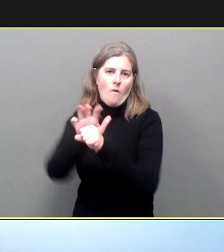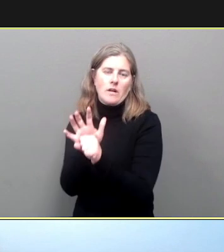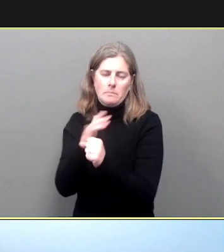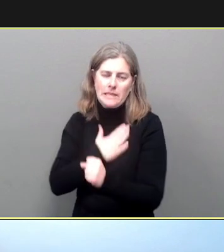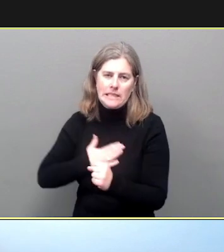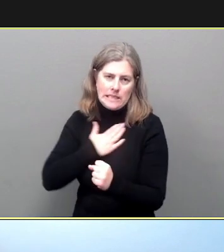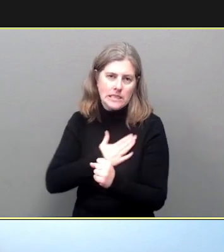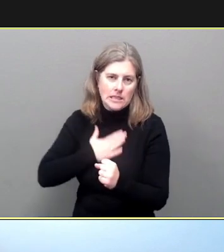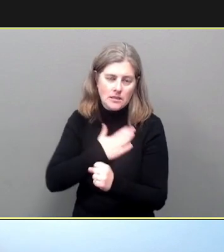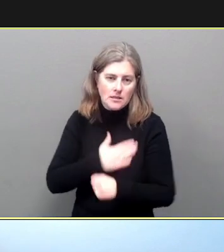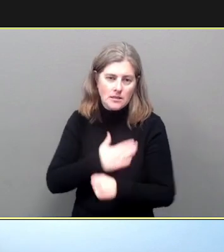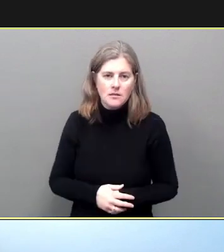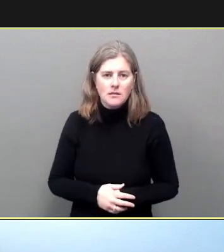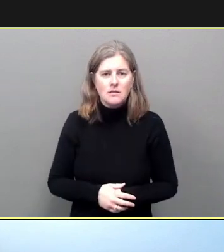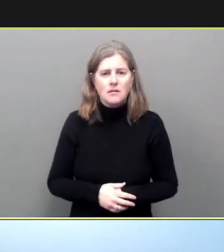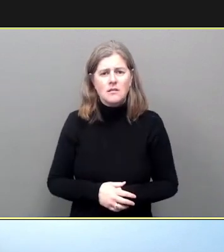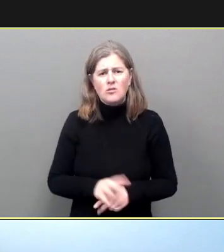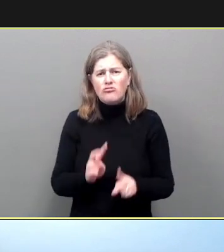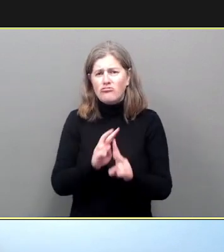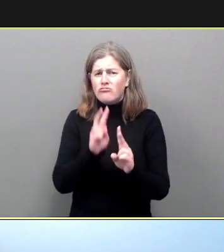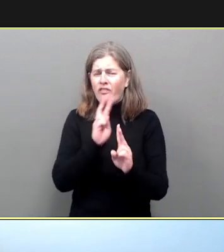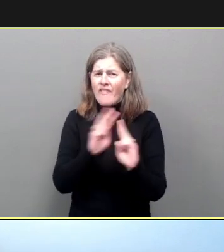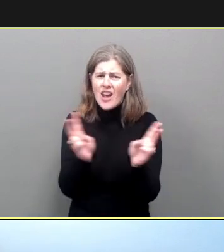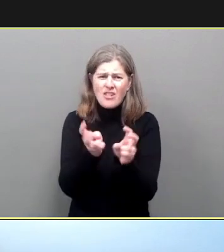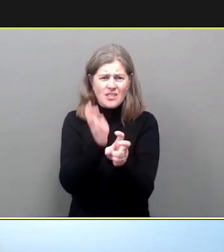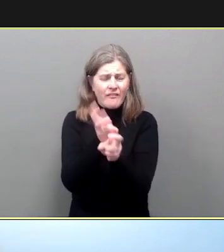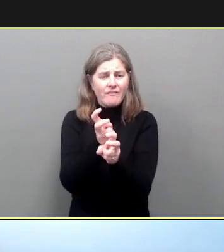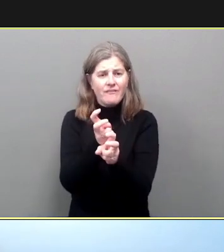test. It's very difficult to